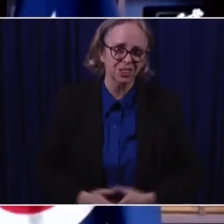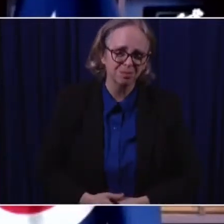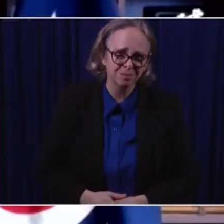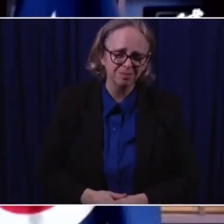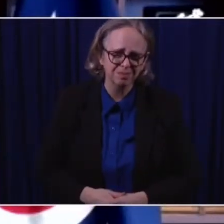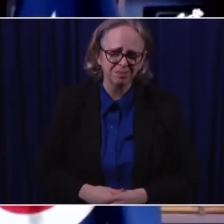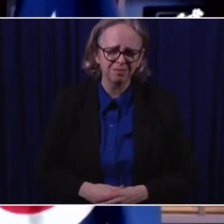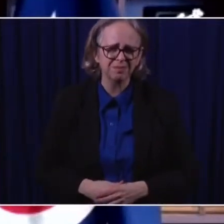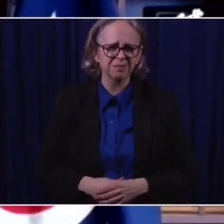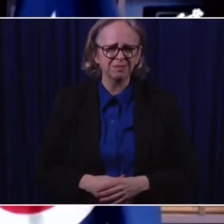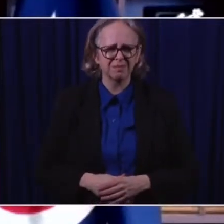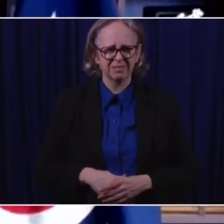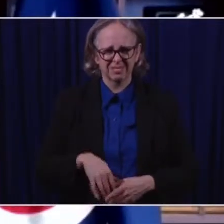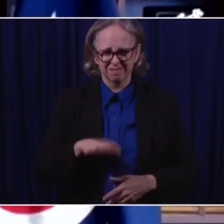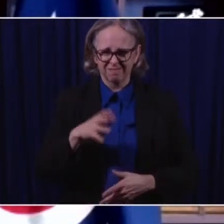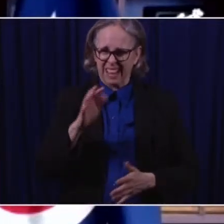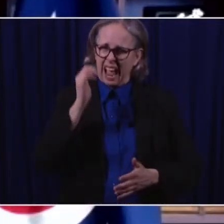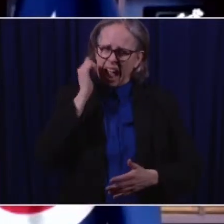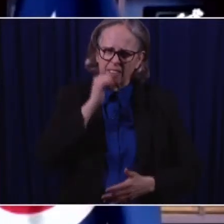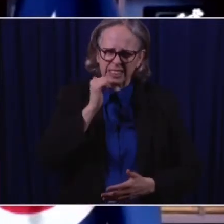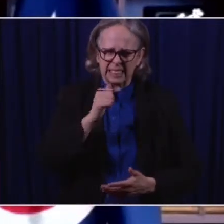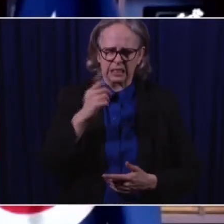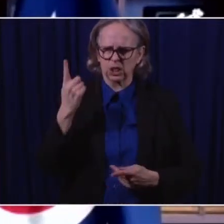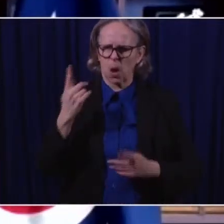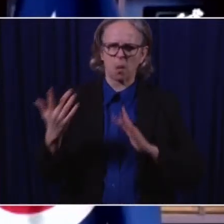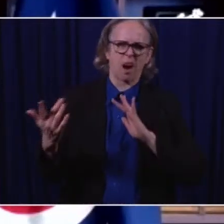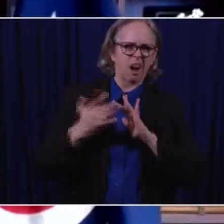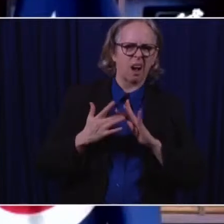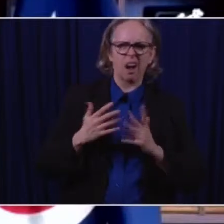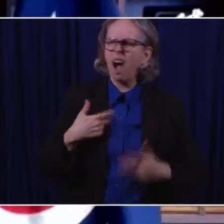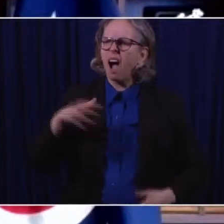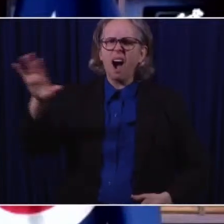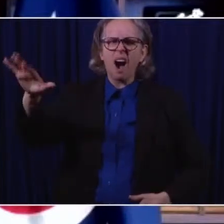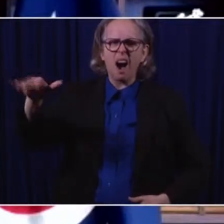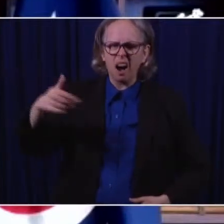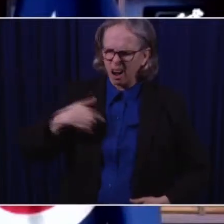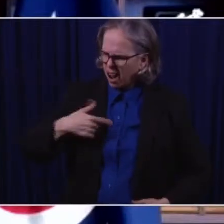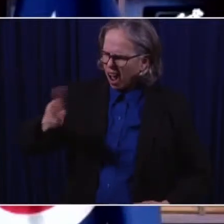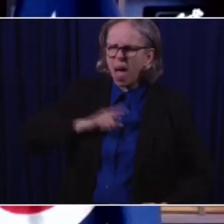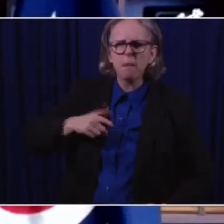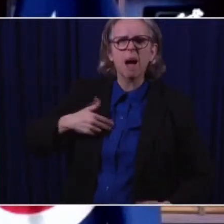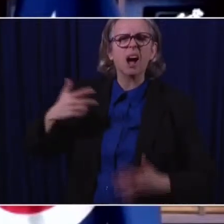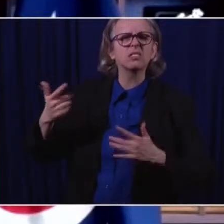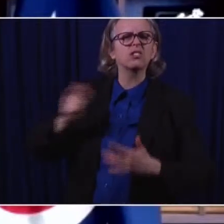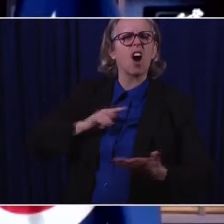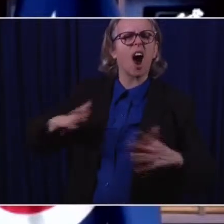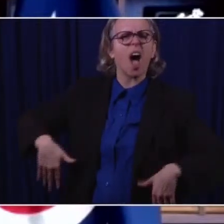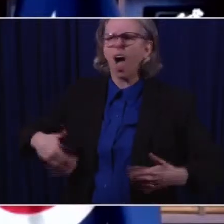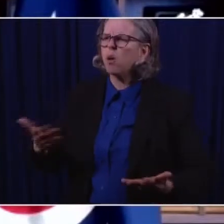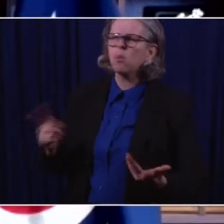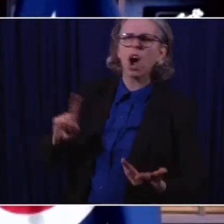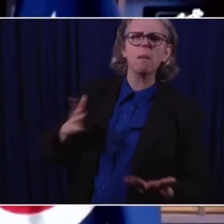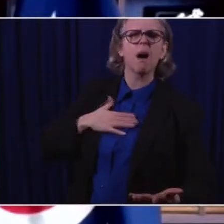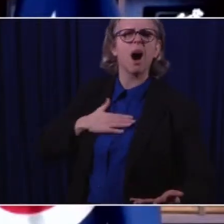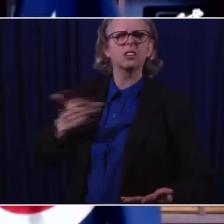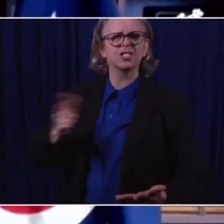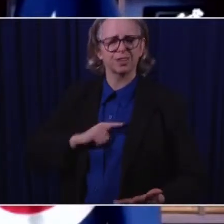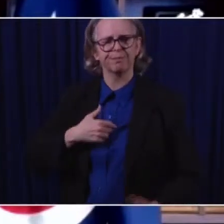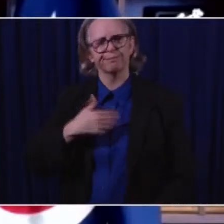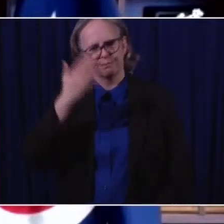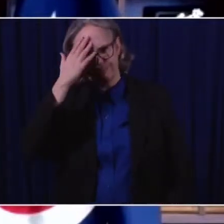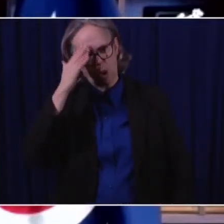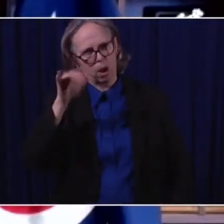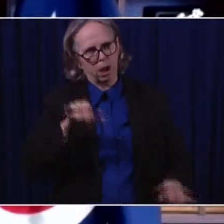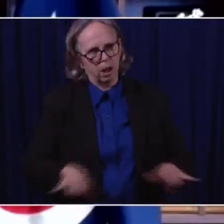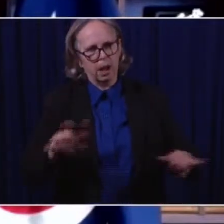almost on a daily basis. And, you know, I listened to Dr. Vanderhoff talk about this week in our morning